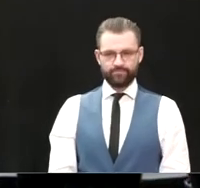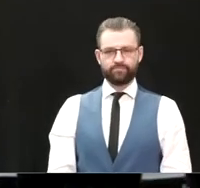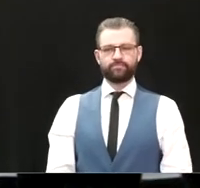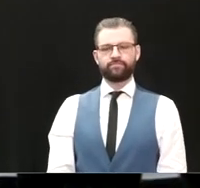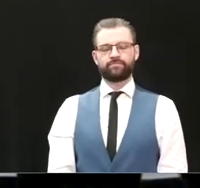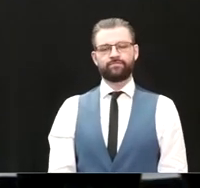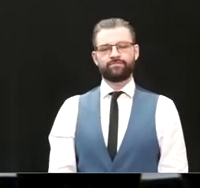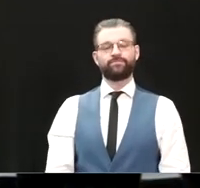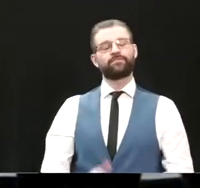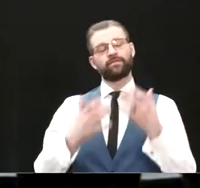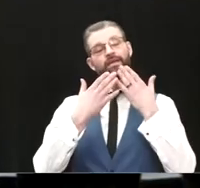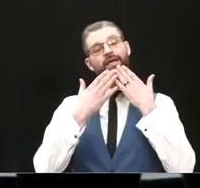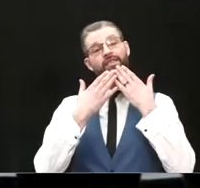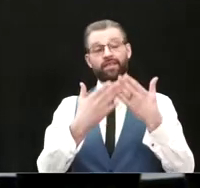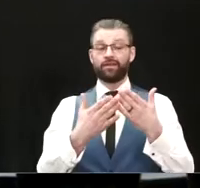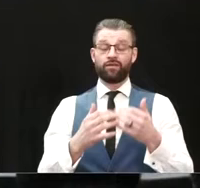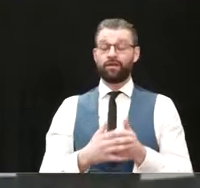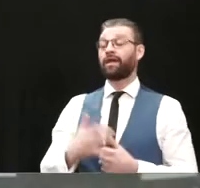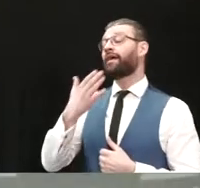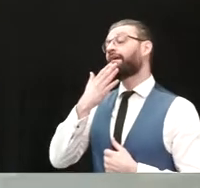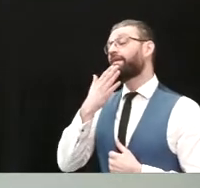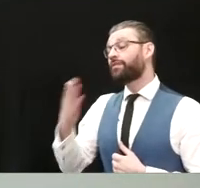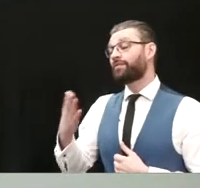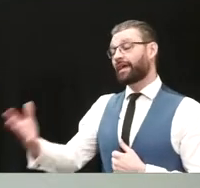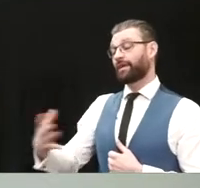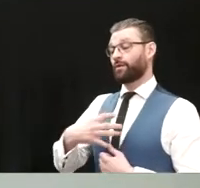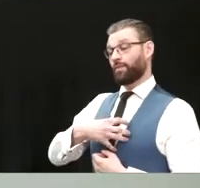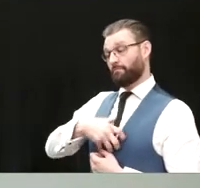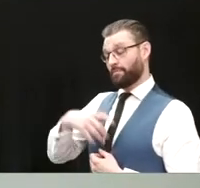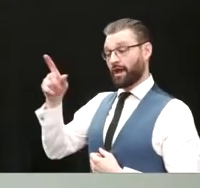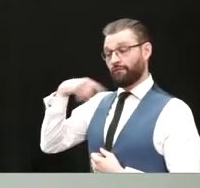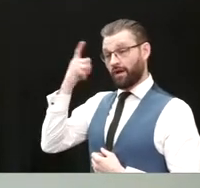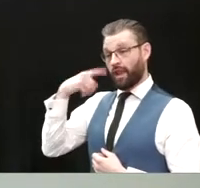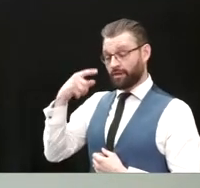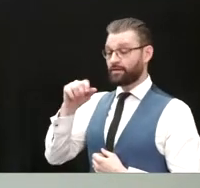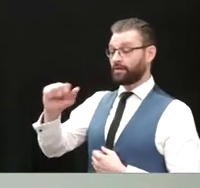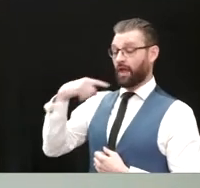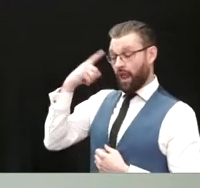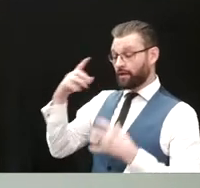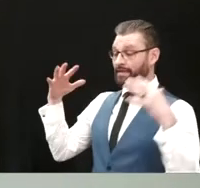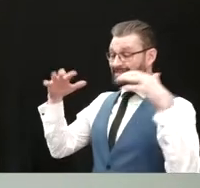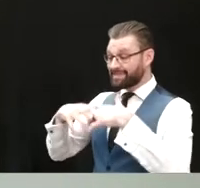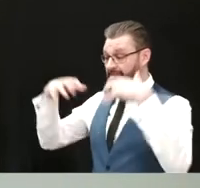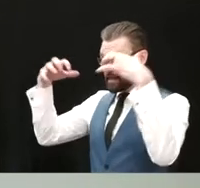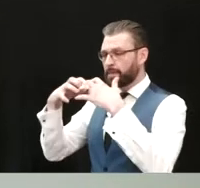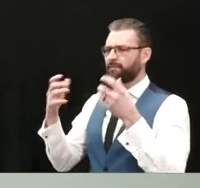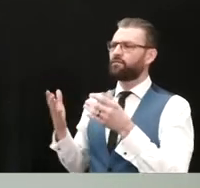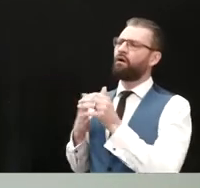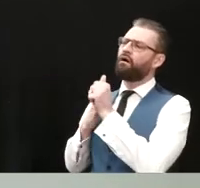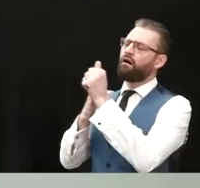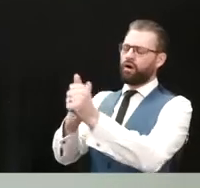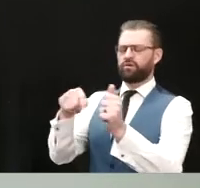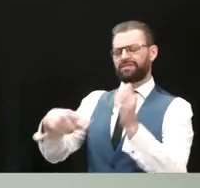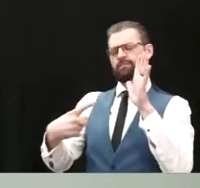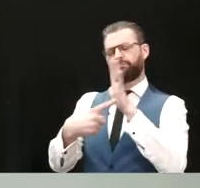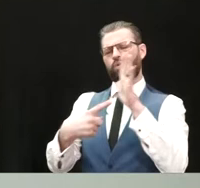Thank you. And my thanks to the Mayor of London, Sadiq Khan, the London Assembly for hosting this important event, and